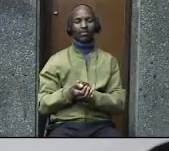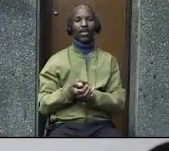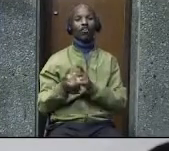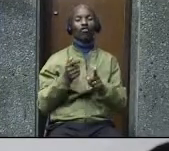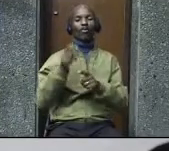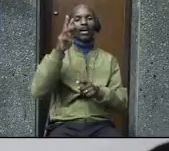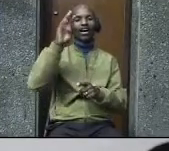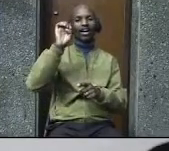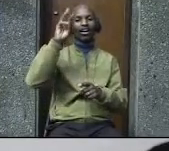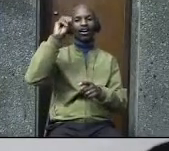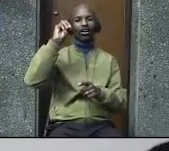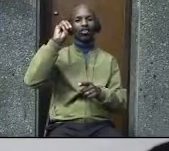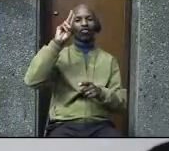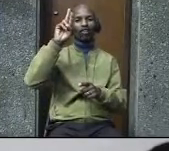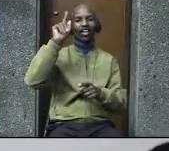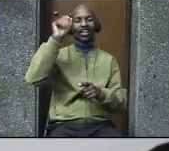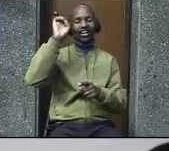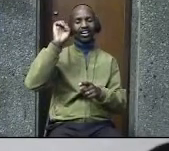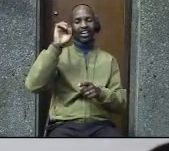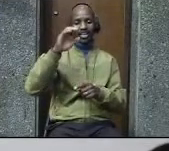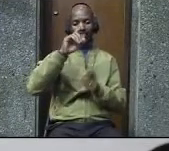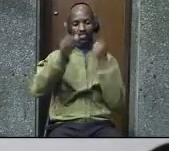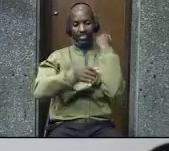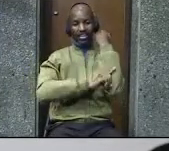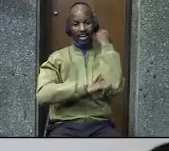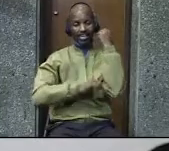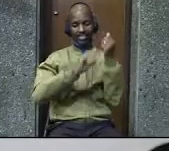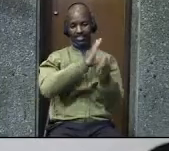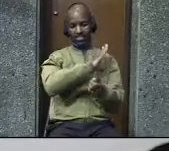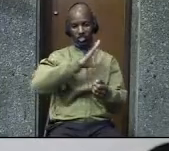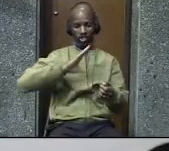from Emfuleni, last councillor from Emfuleni,